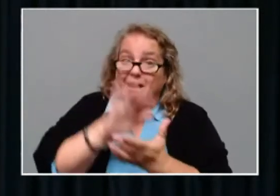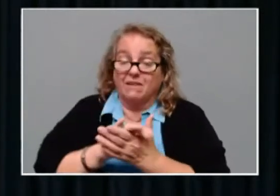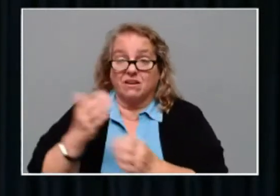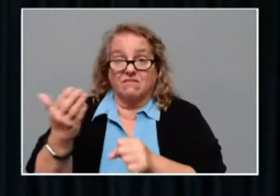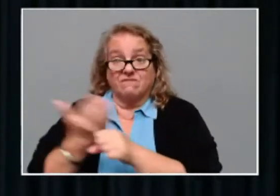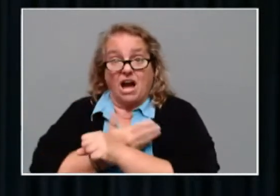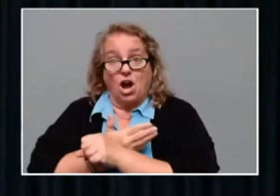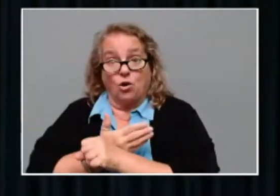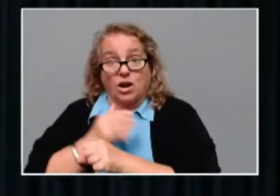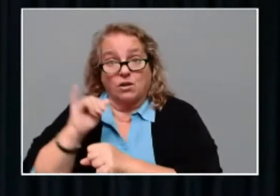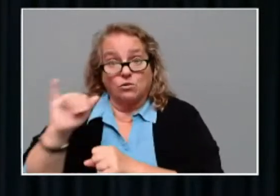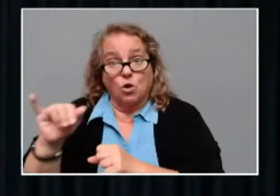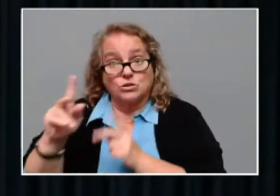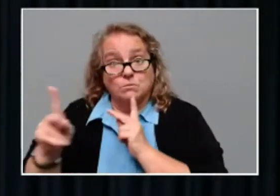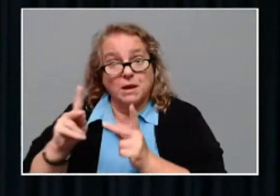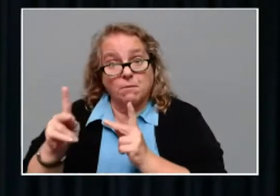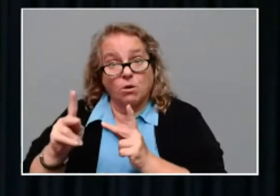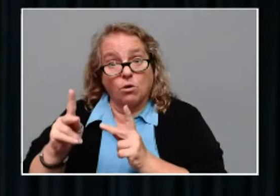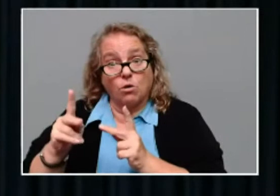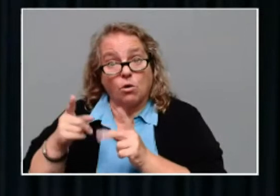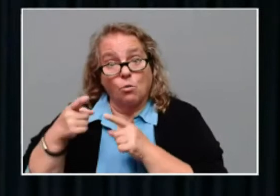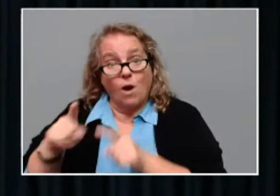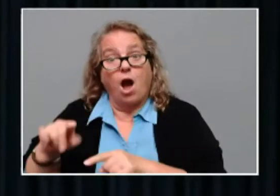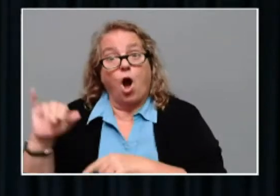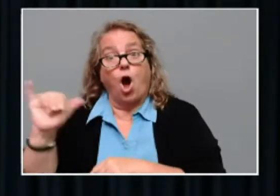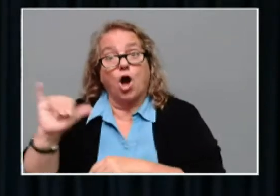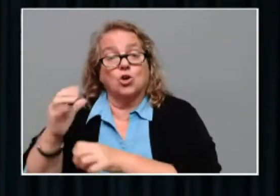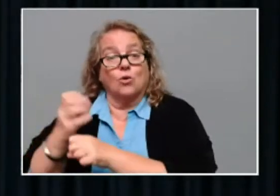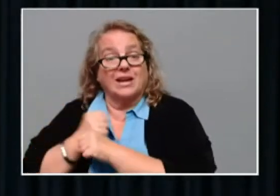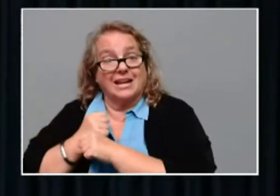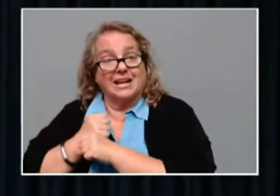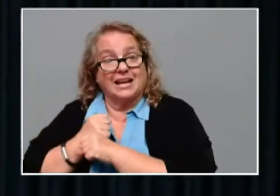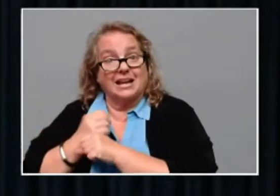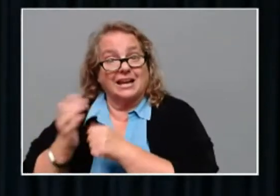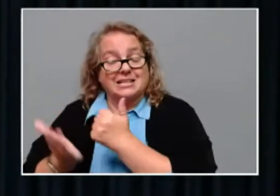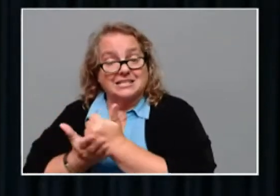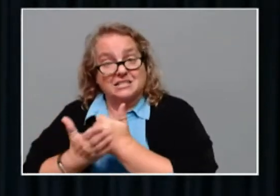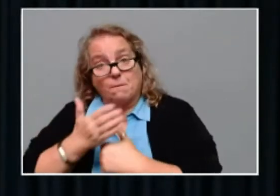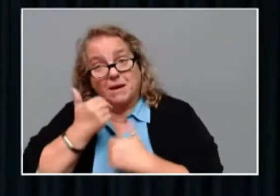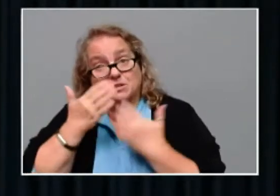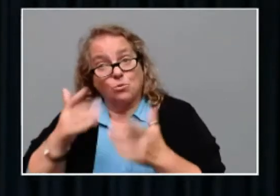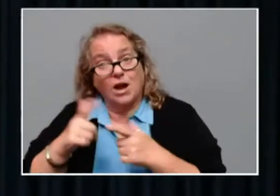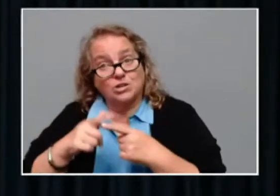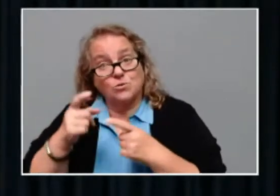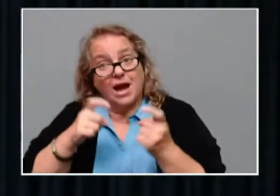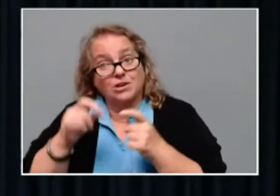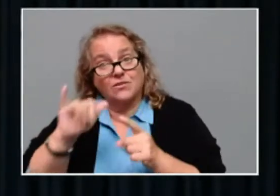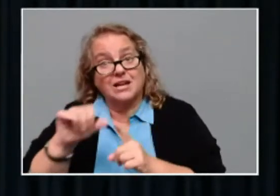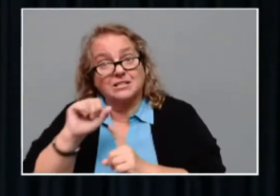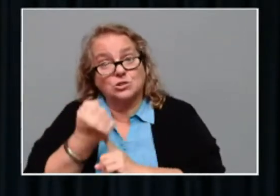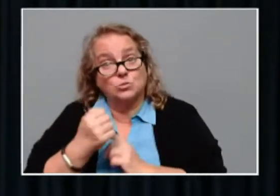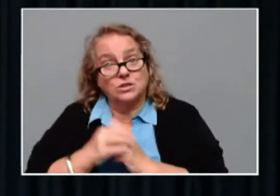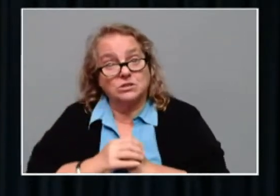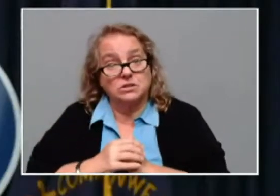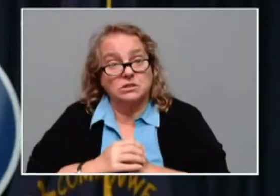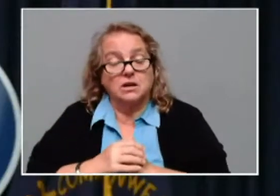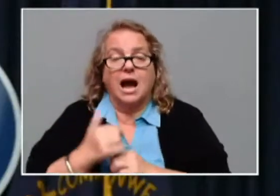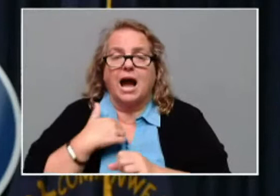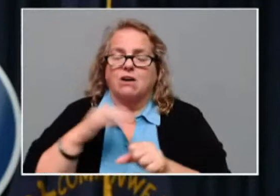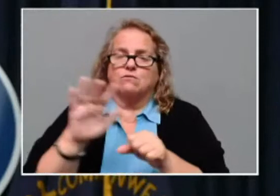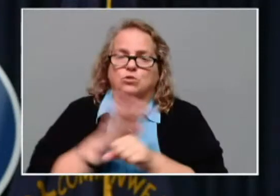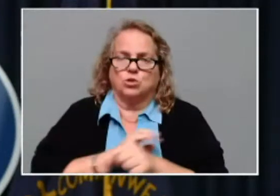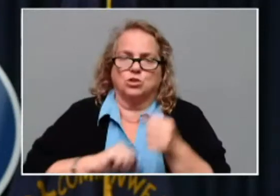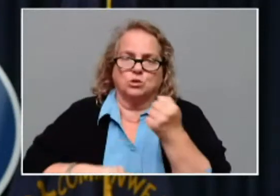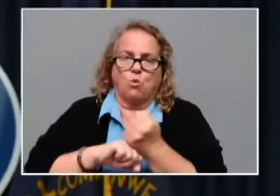seeking assistance is the best way to handle this situation? Thank you. I fully support Med Center and every